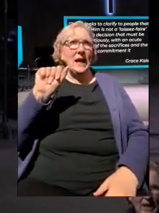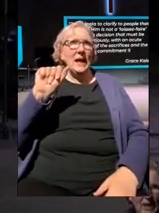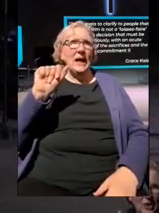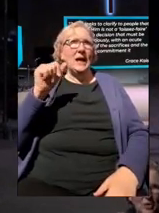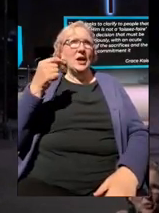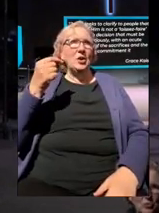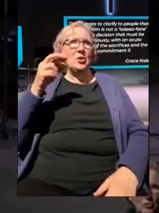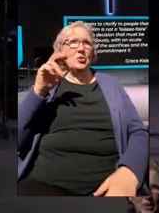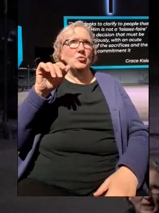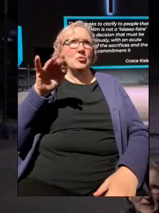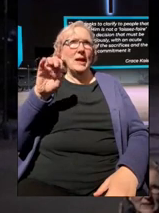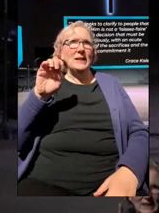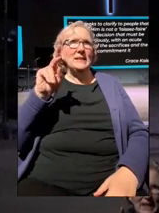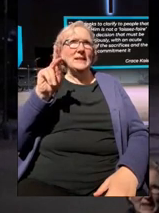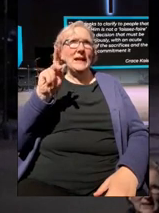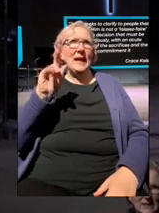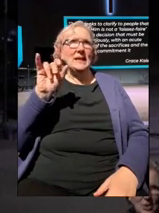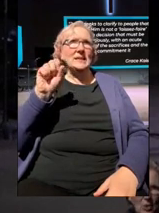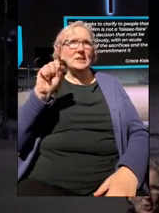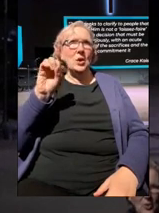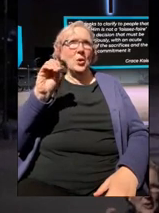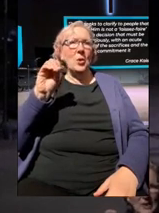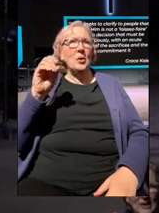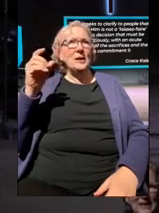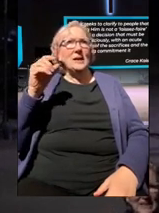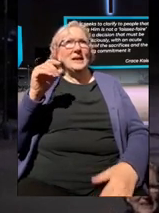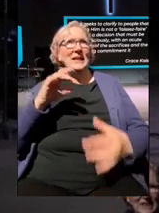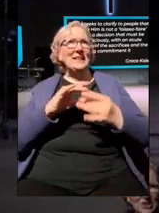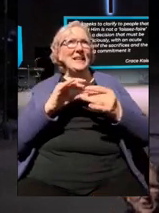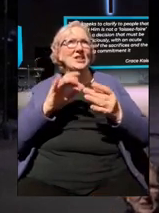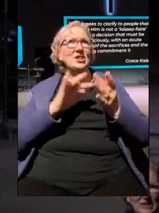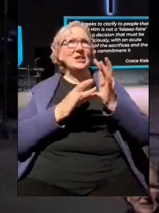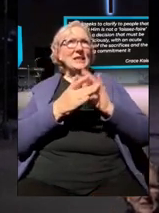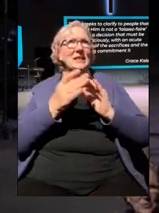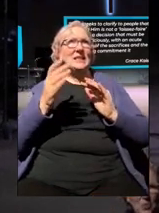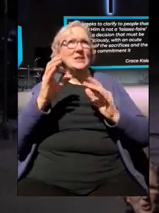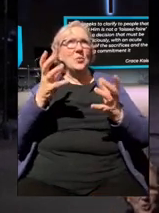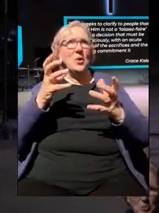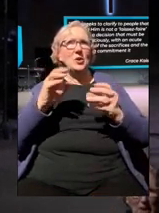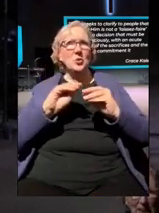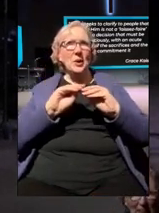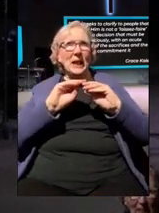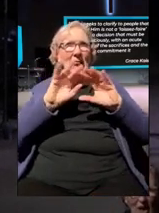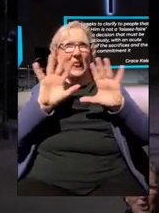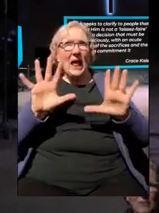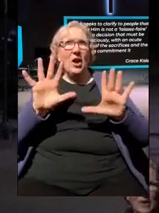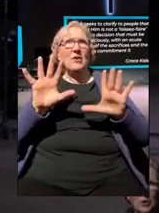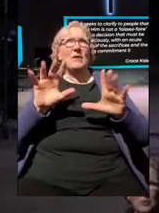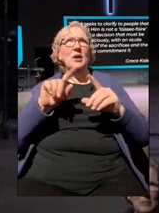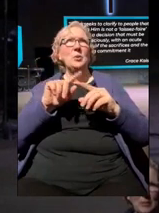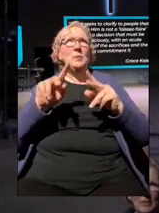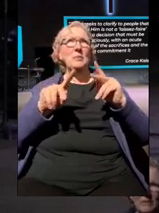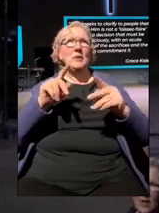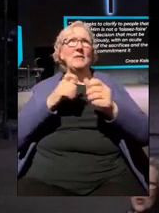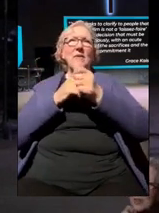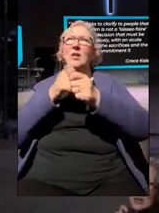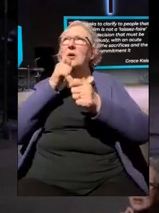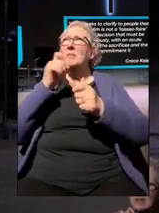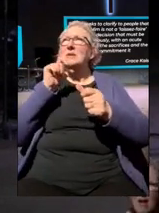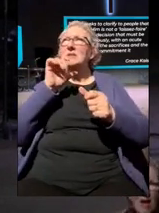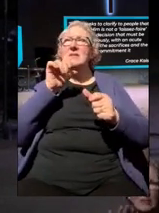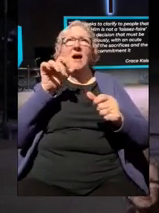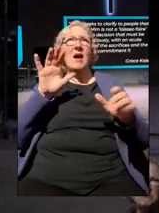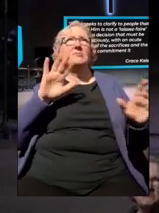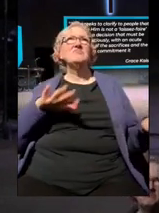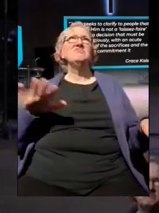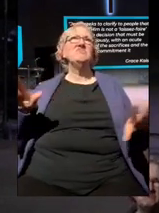seeks to clarify to people that following him is not a laissez-faire affair, not something we just sit back